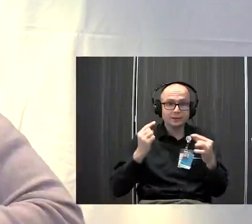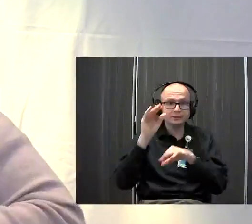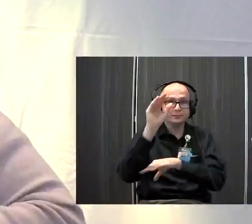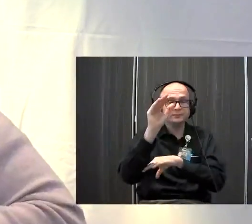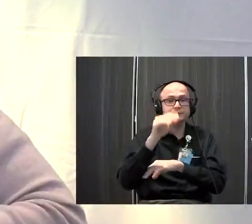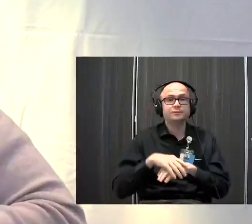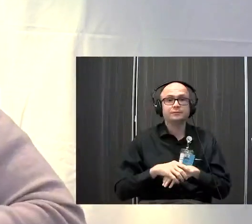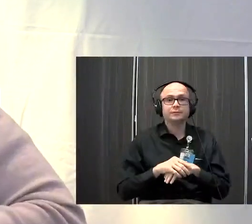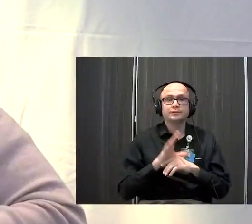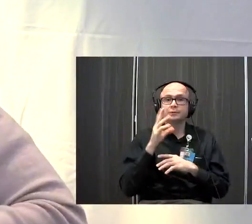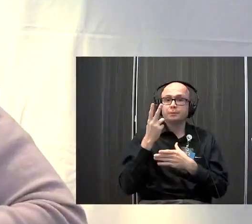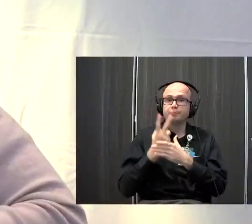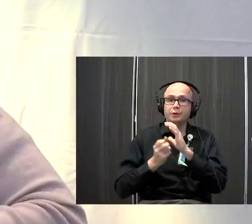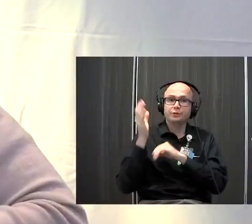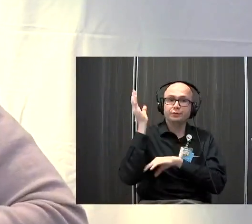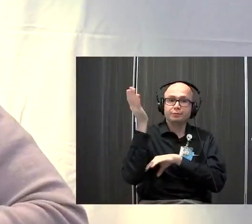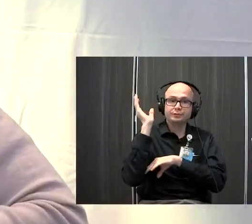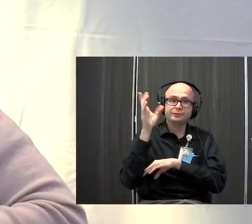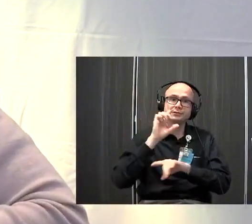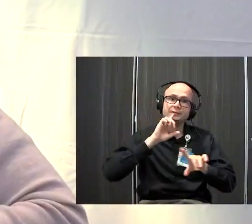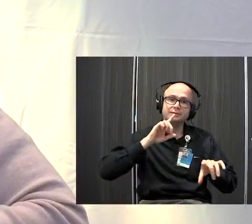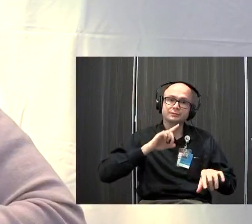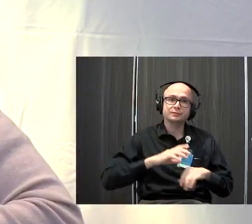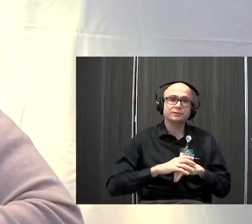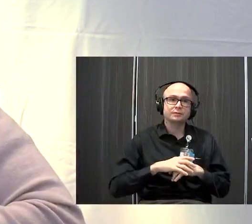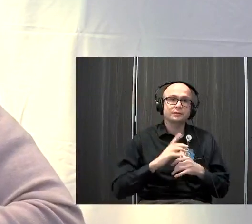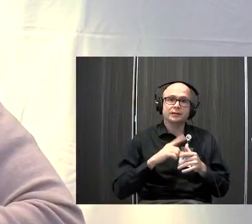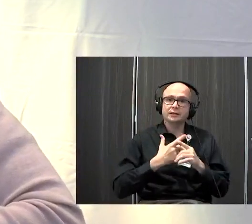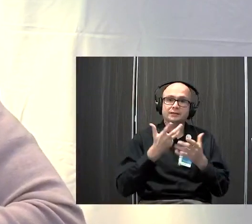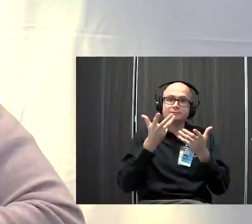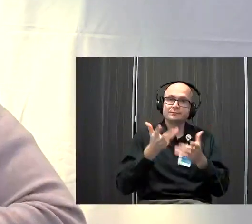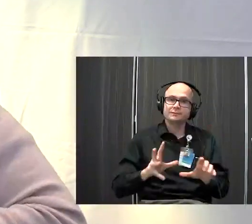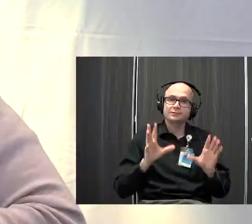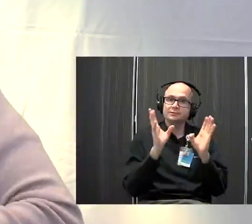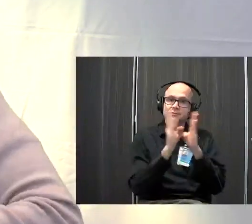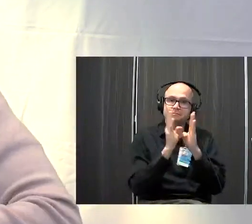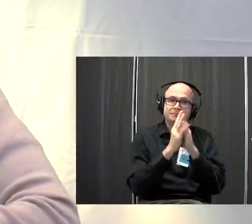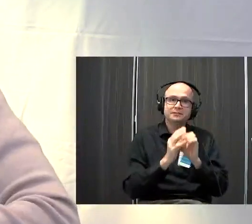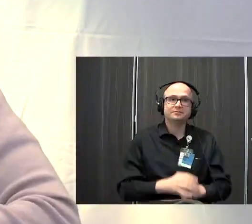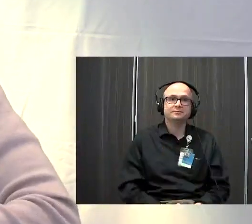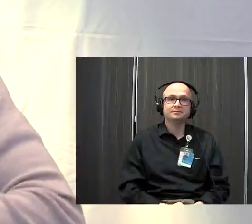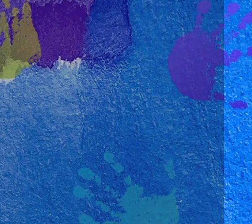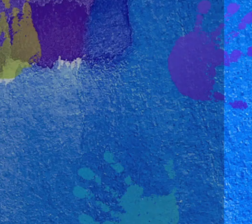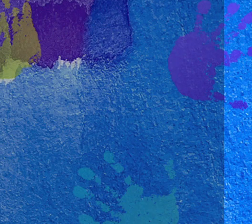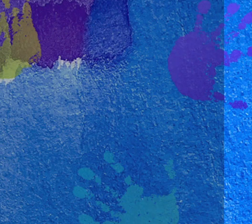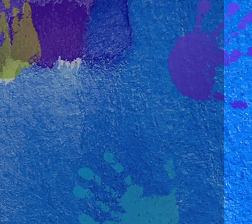and for both your presentations and answering all the questions. And with that, we will wrap up this session.